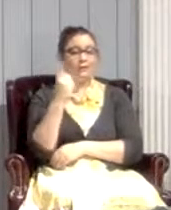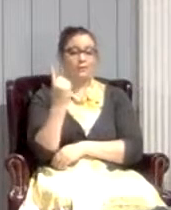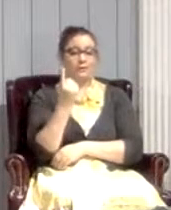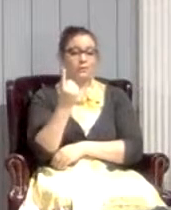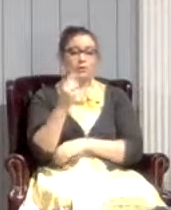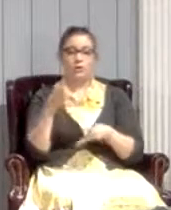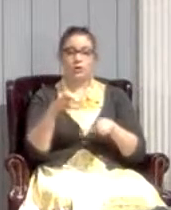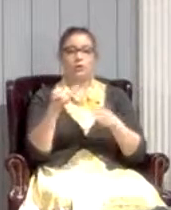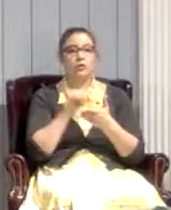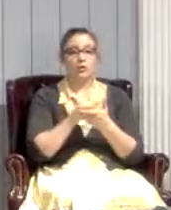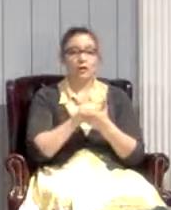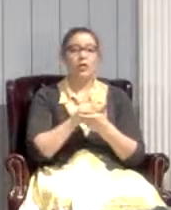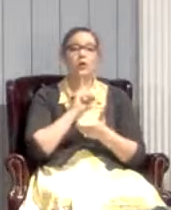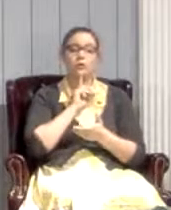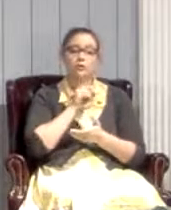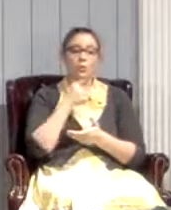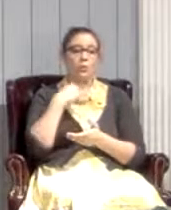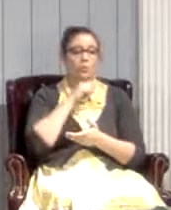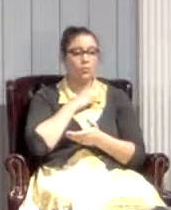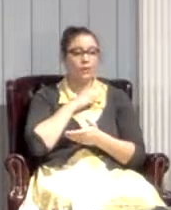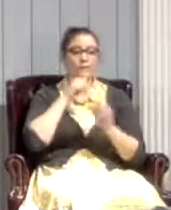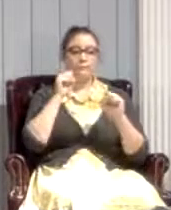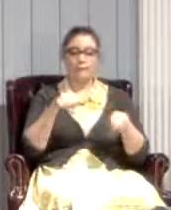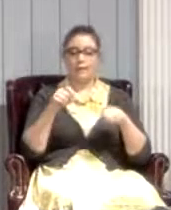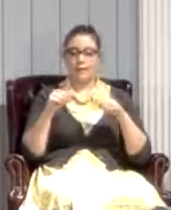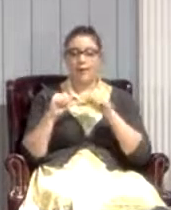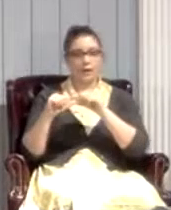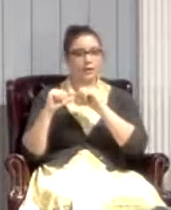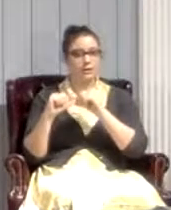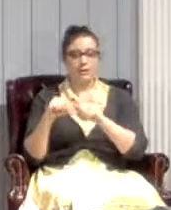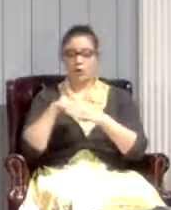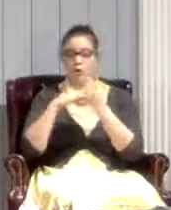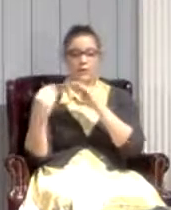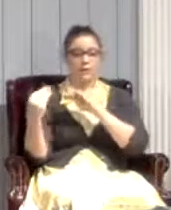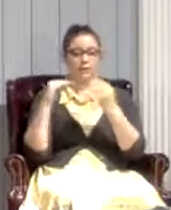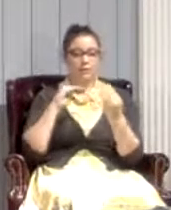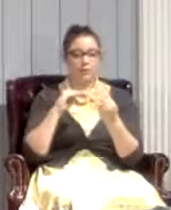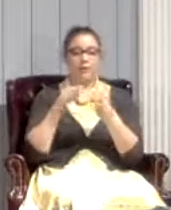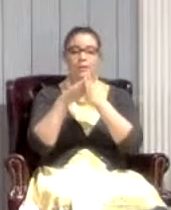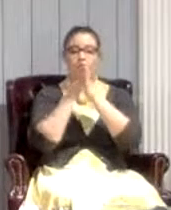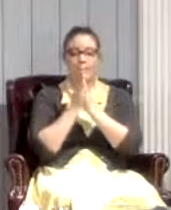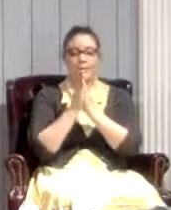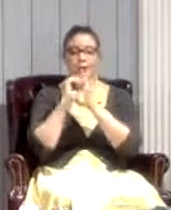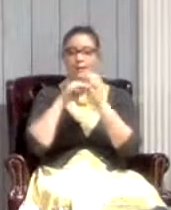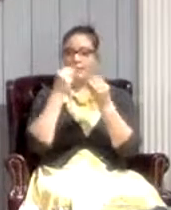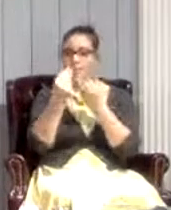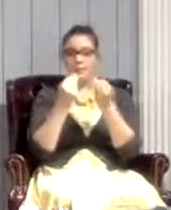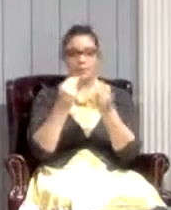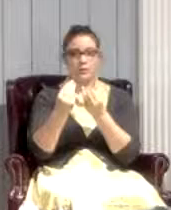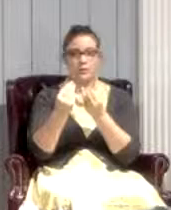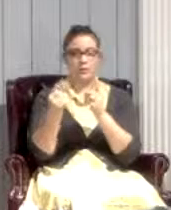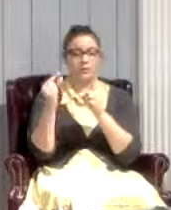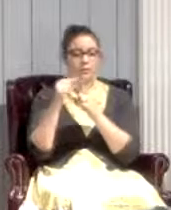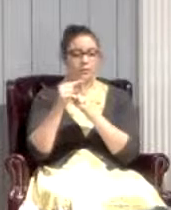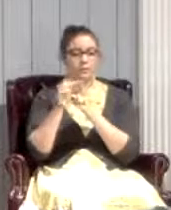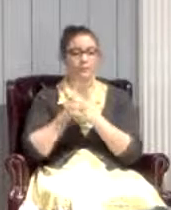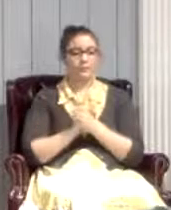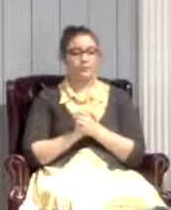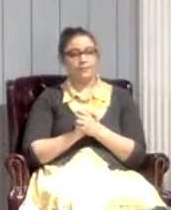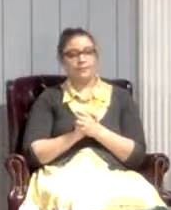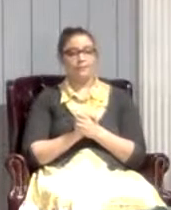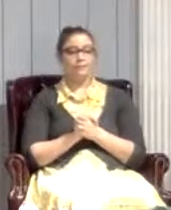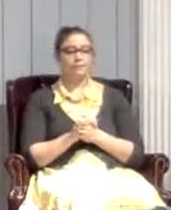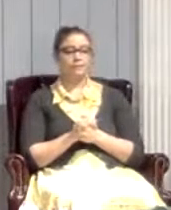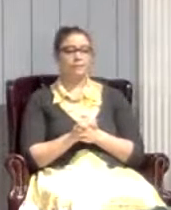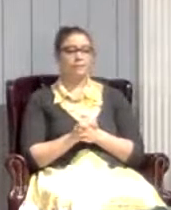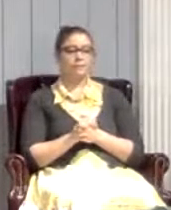we can continue in combat, in prayer, and the ministry of the word. By the way, the fact that the